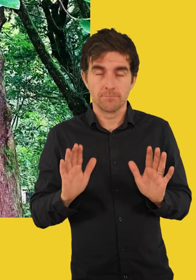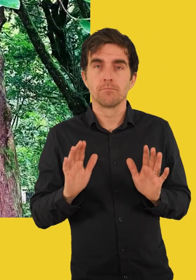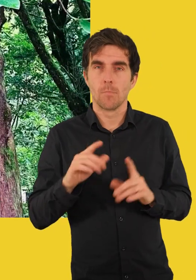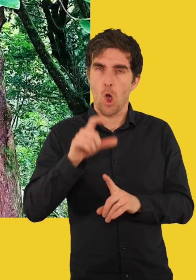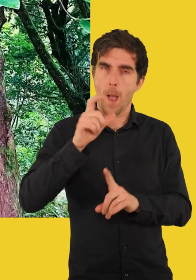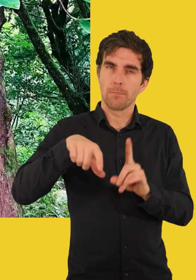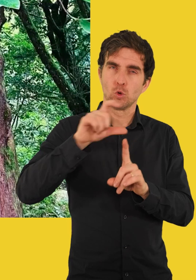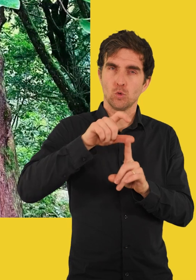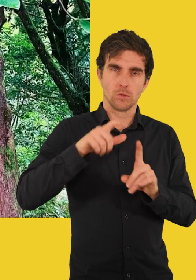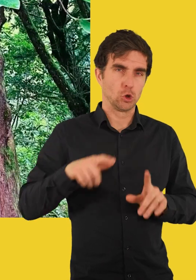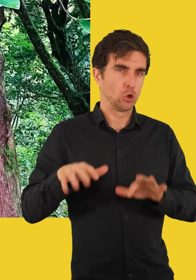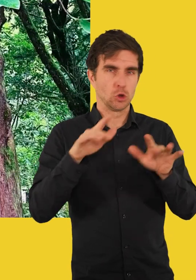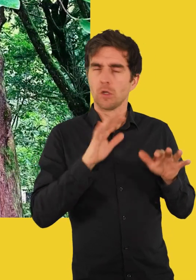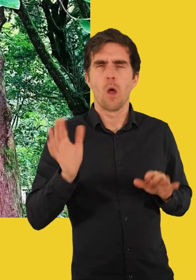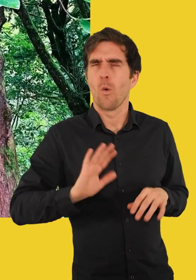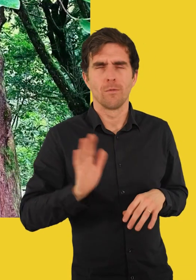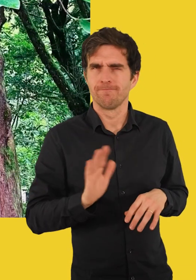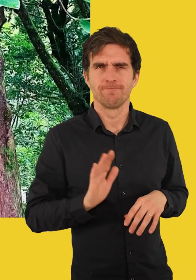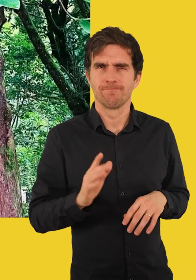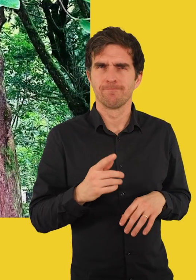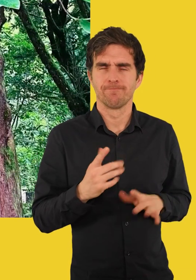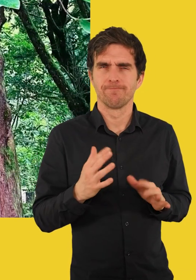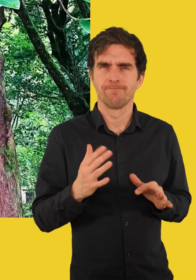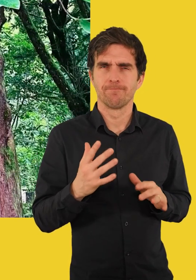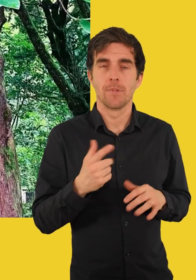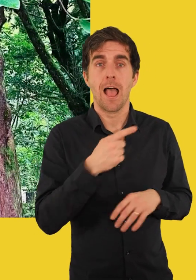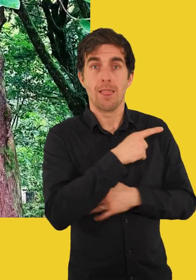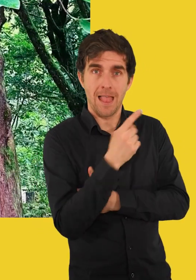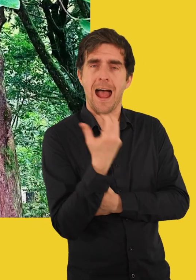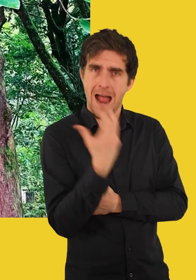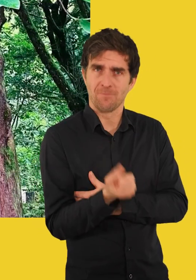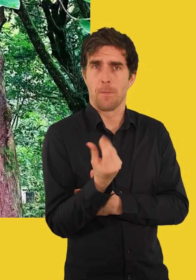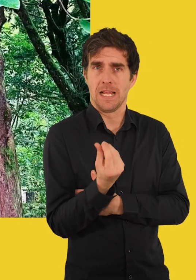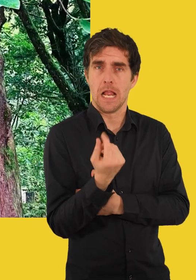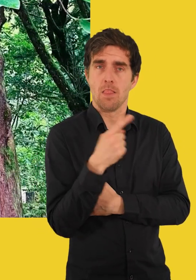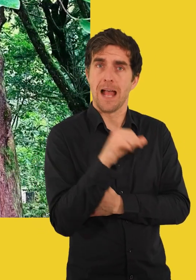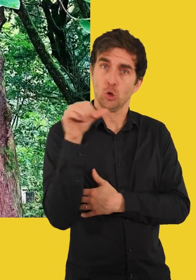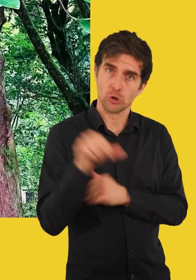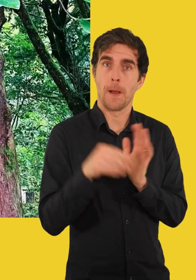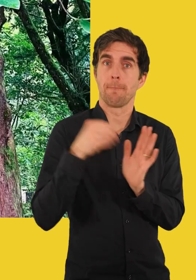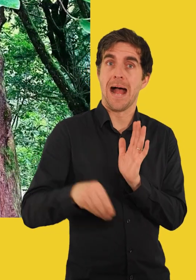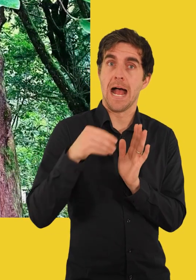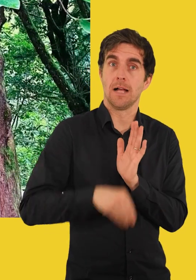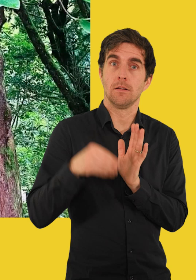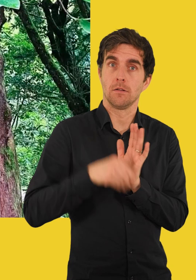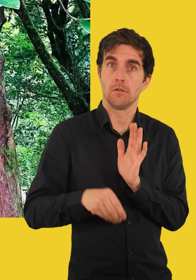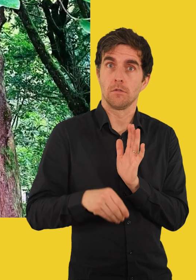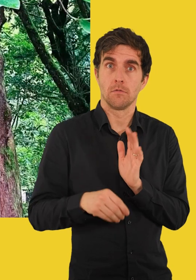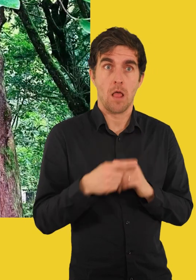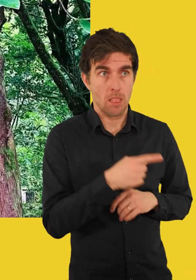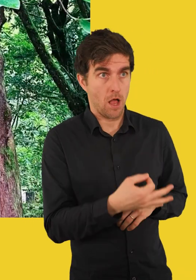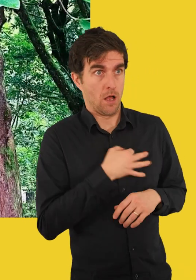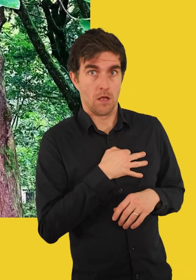group or a community kind of going, no, hang on a minute, that institution has money and it should be paying people